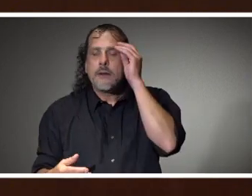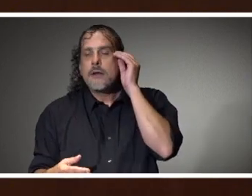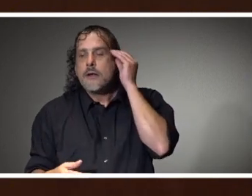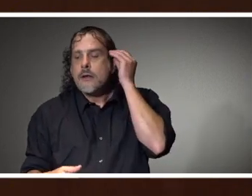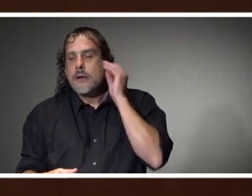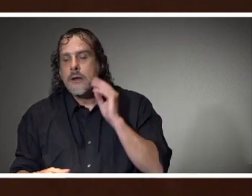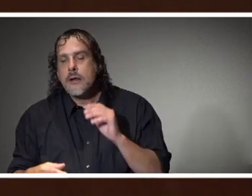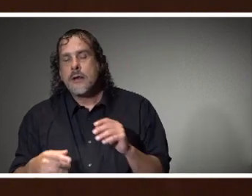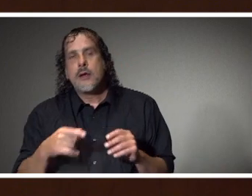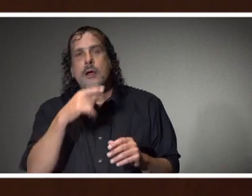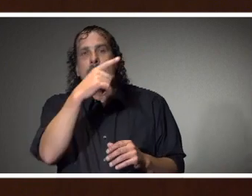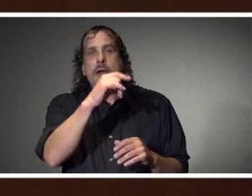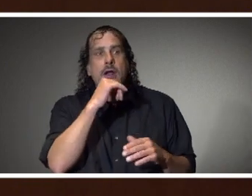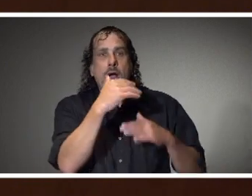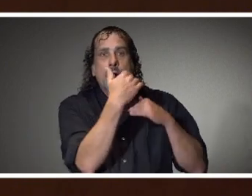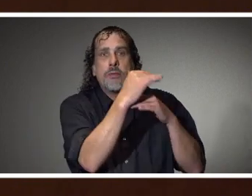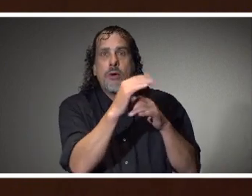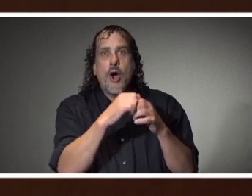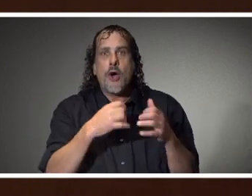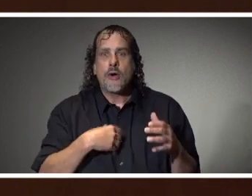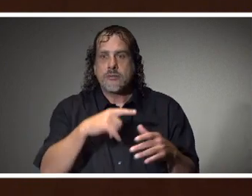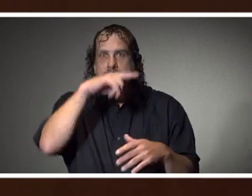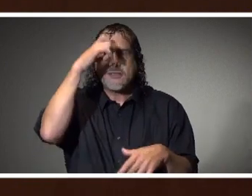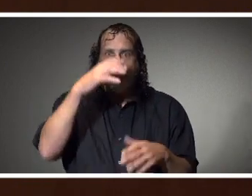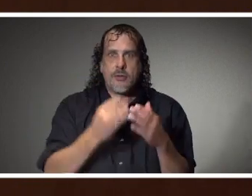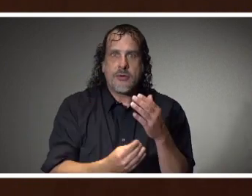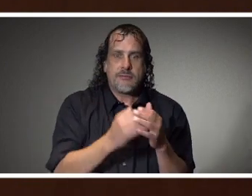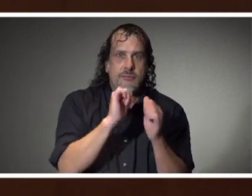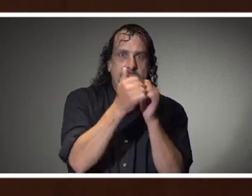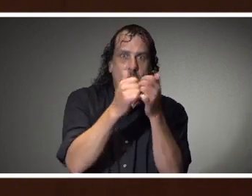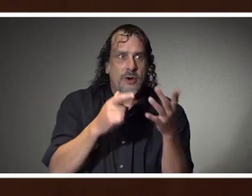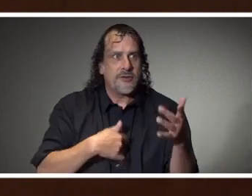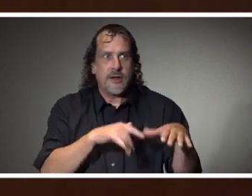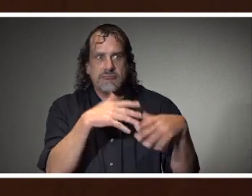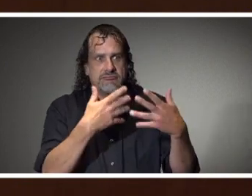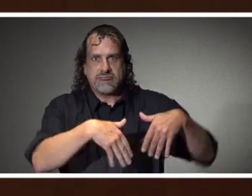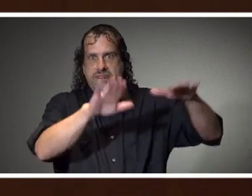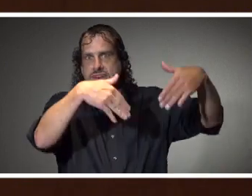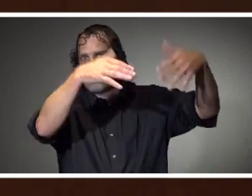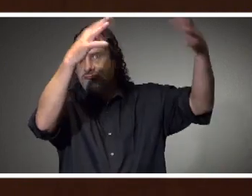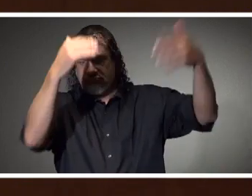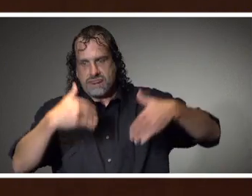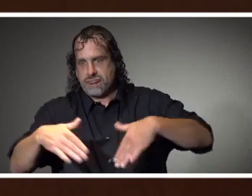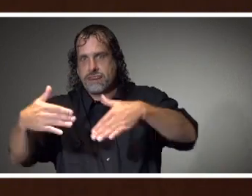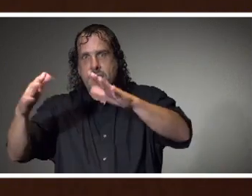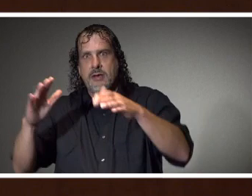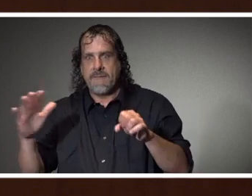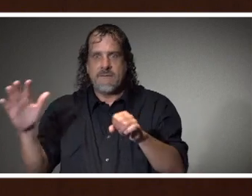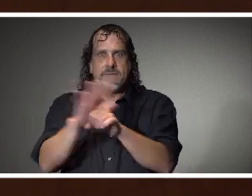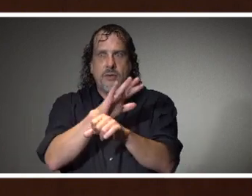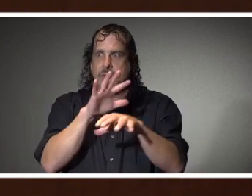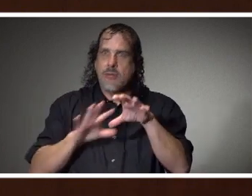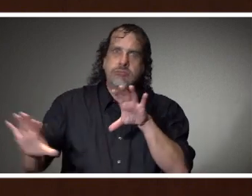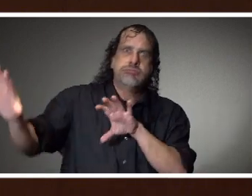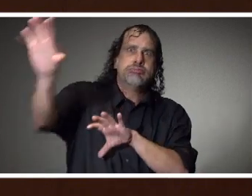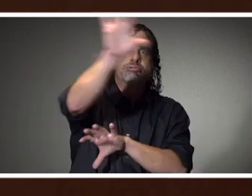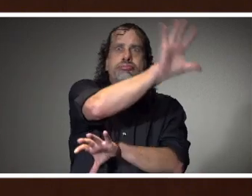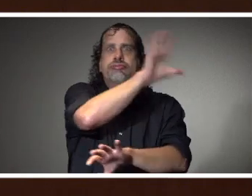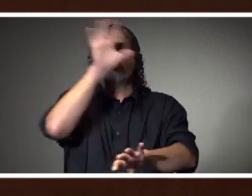put restrictions on summer sports. They're not going to do this. They're not going to do that. They're going to allow full stadiums and all that kind of